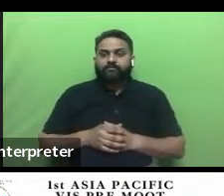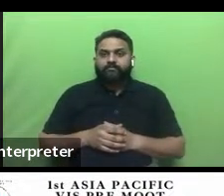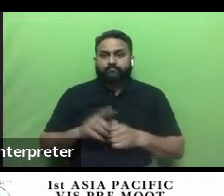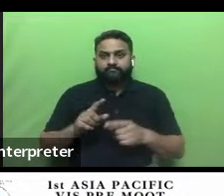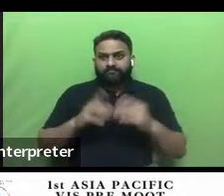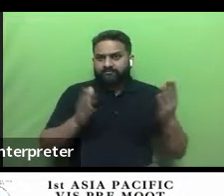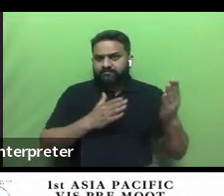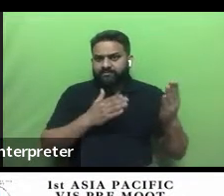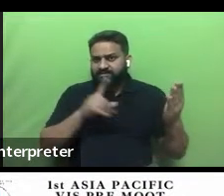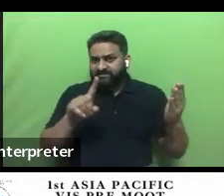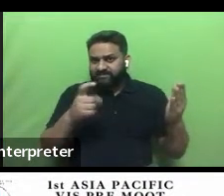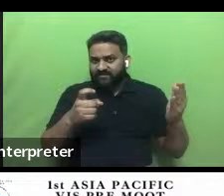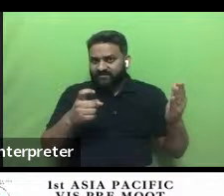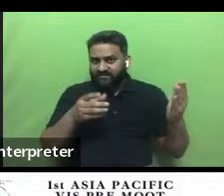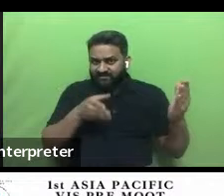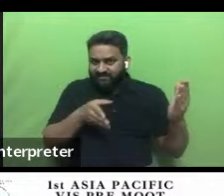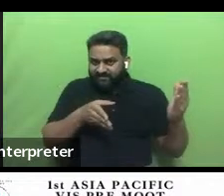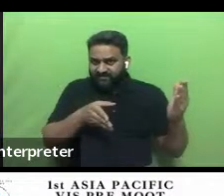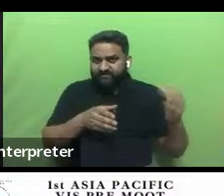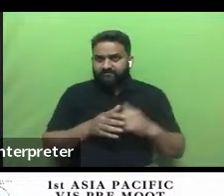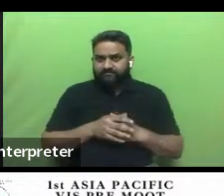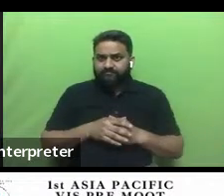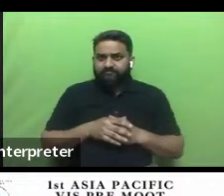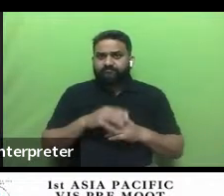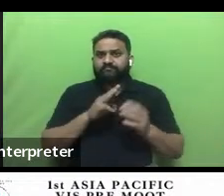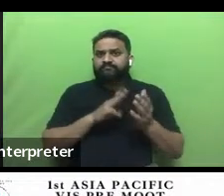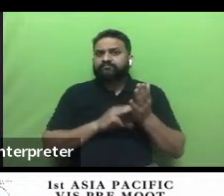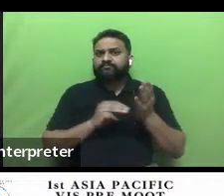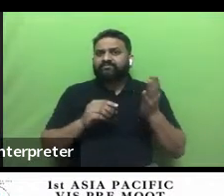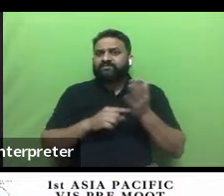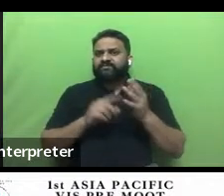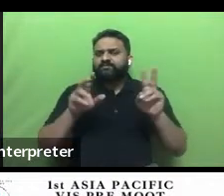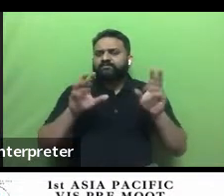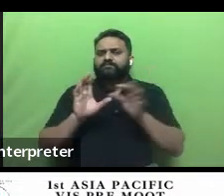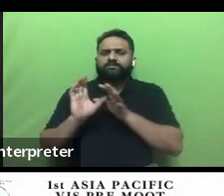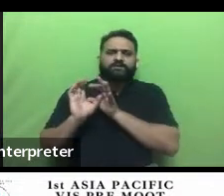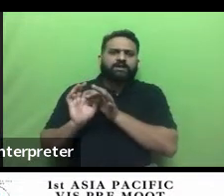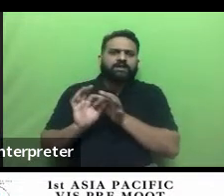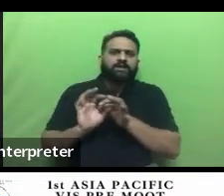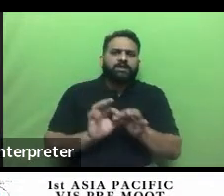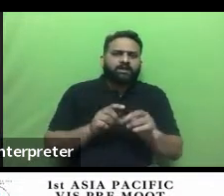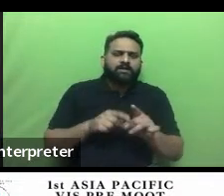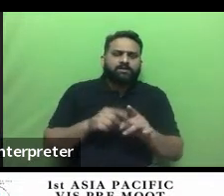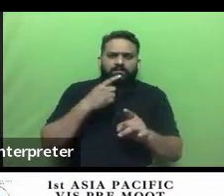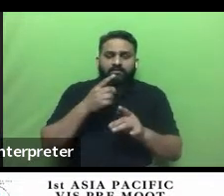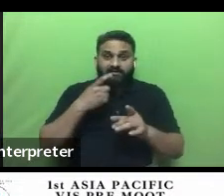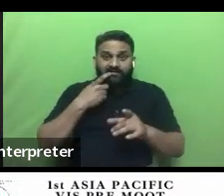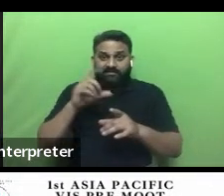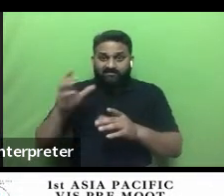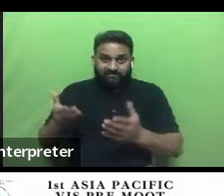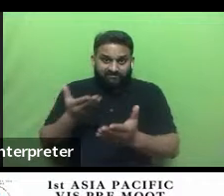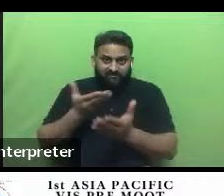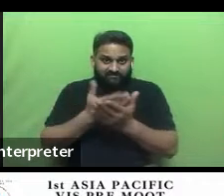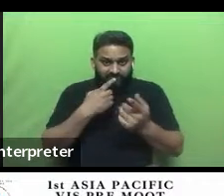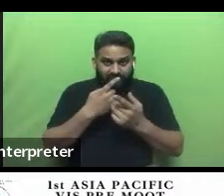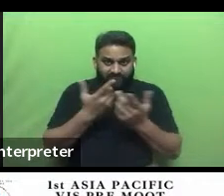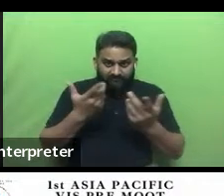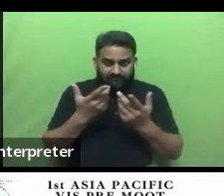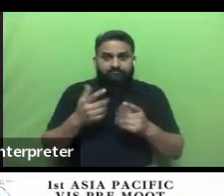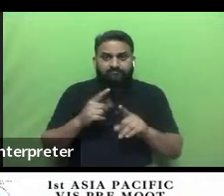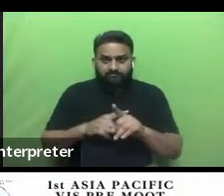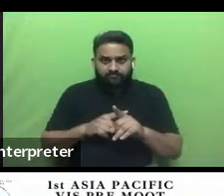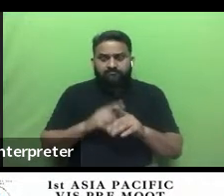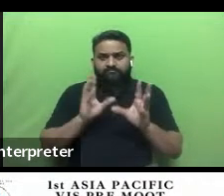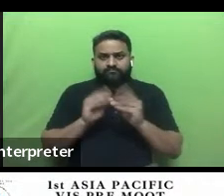17 of the bundle, multiple references to the standard terms make the claimant's intention to include their standard terms abundantly